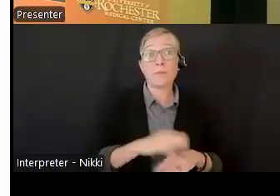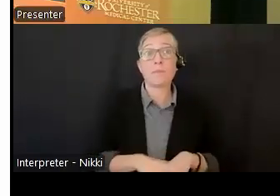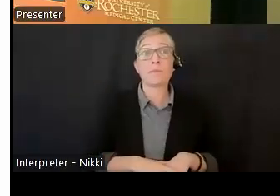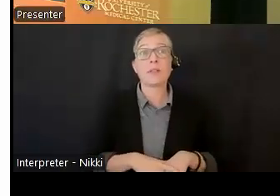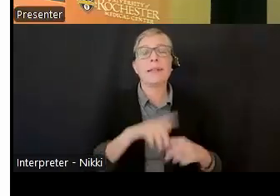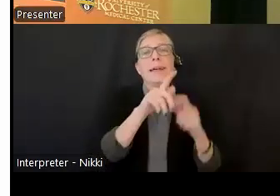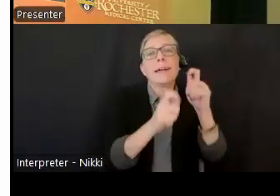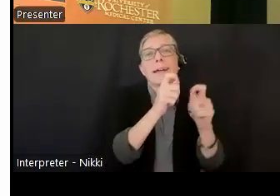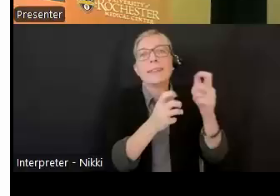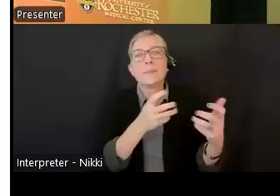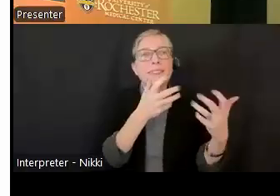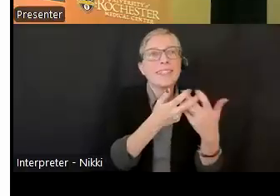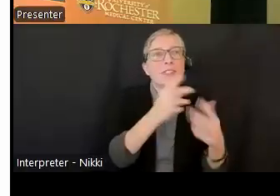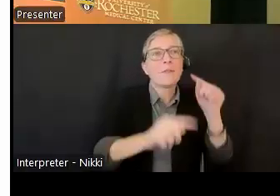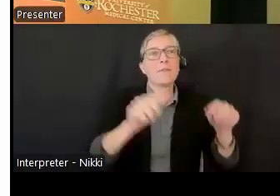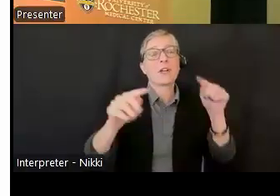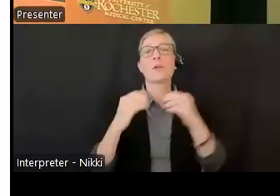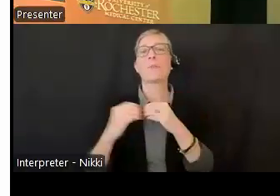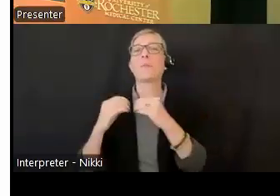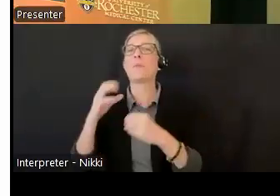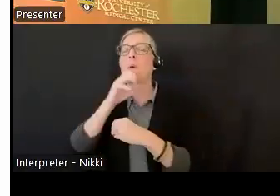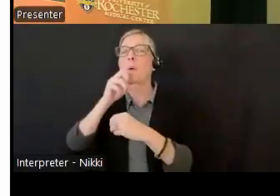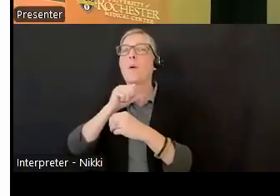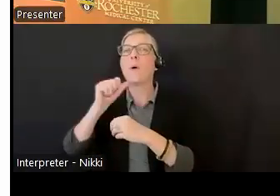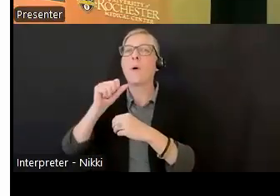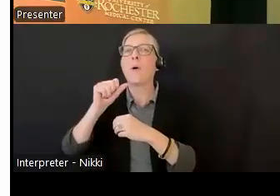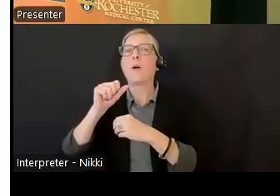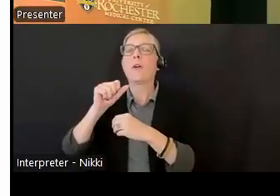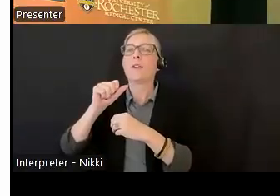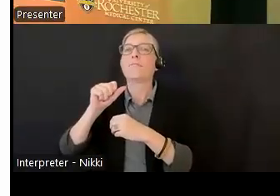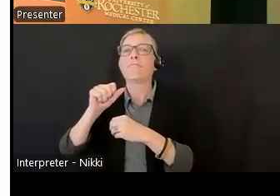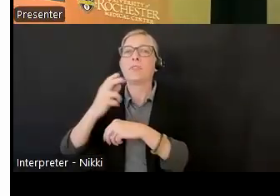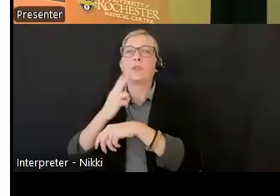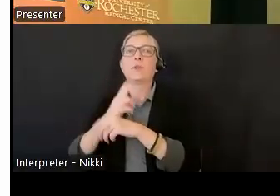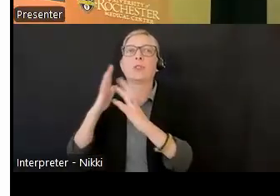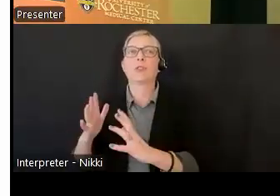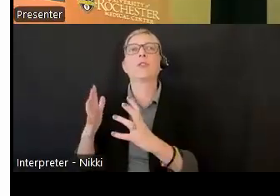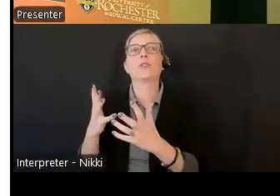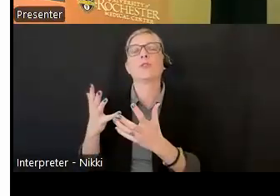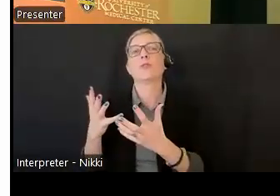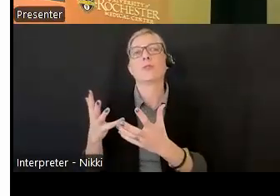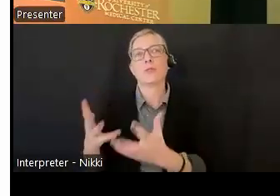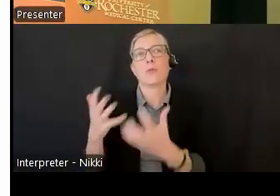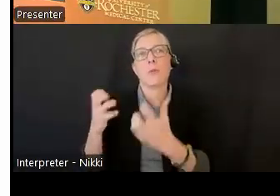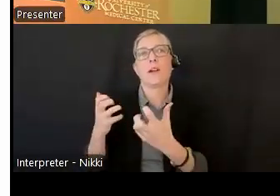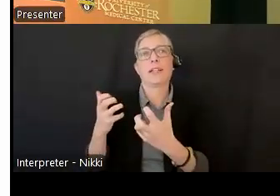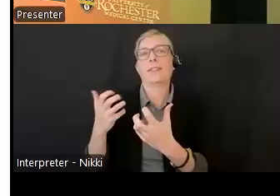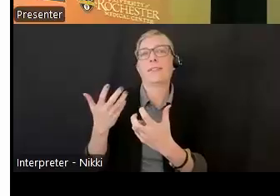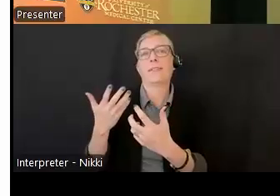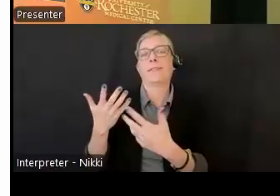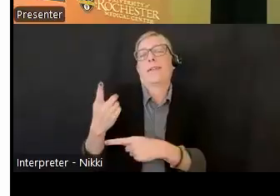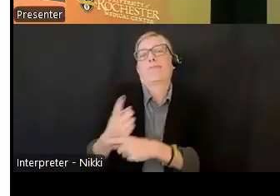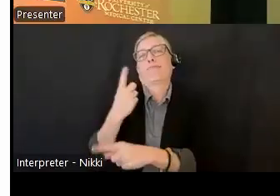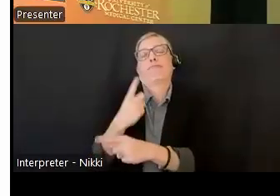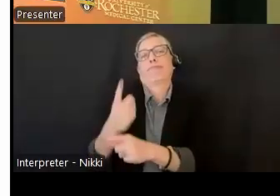older groups preferring more of a default character versus wanting to actually customize a character, versus younger groups who did enjoy the